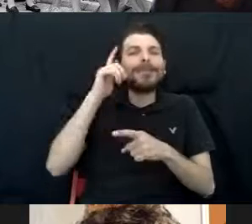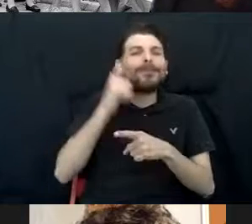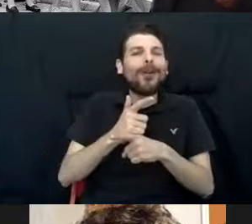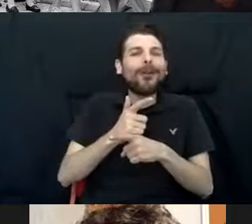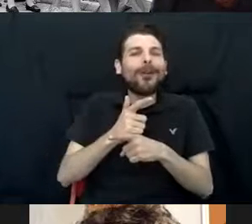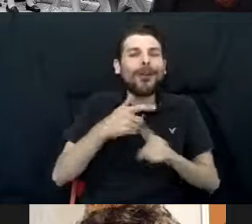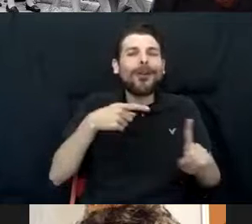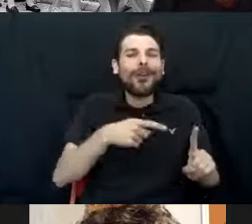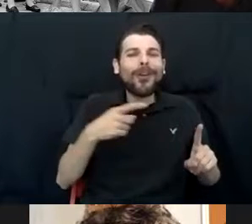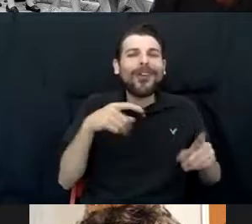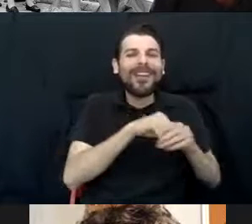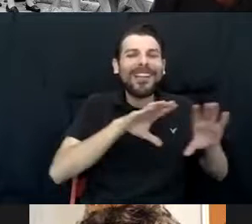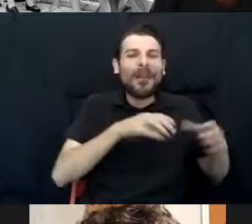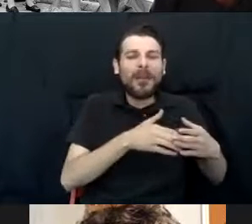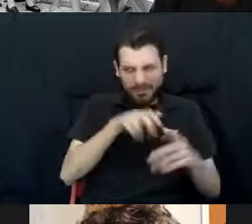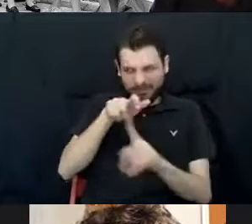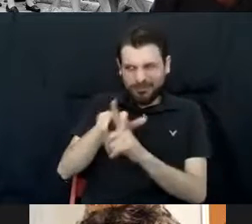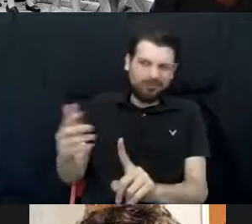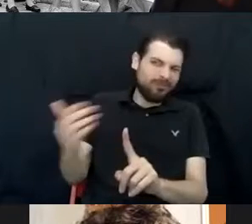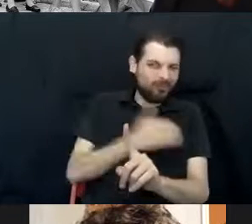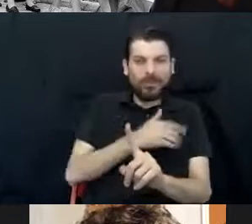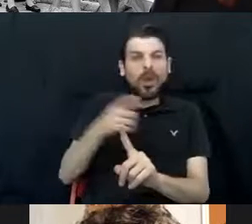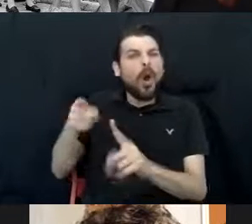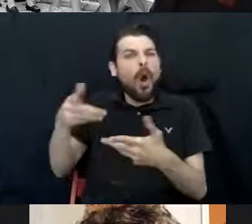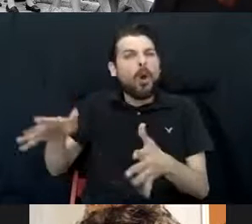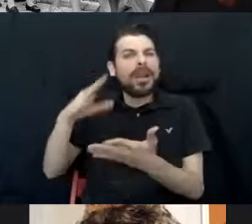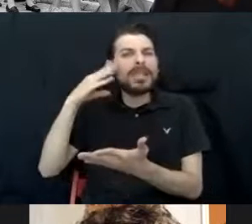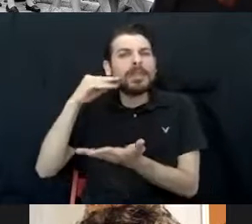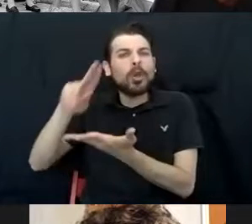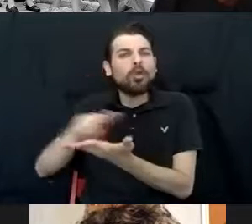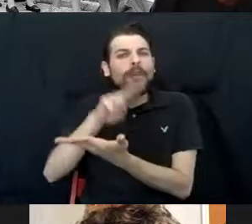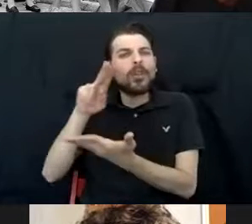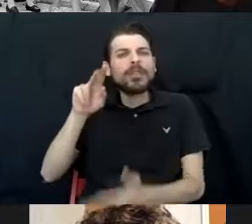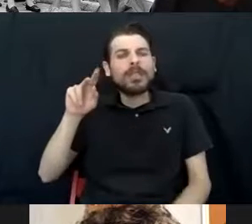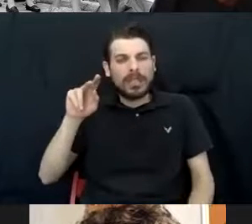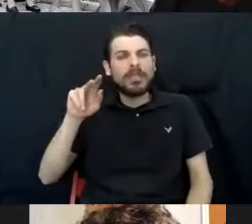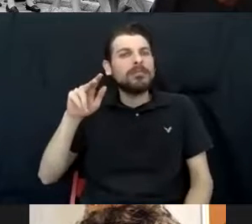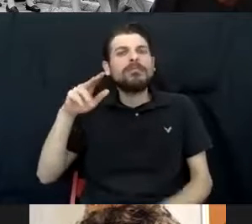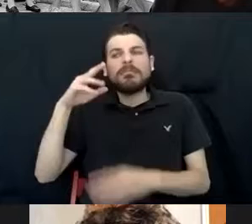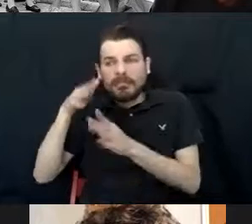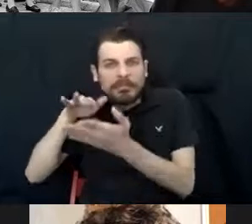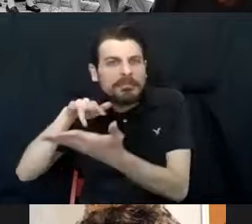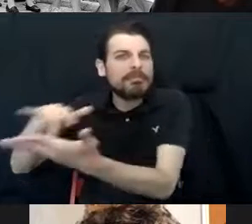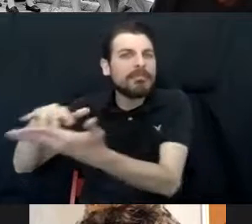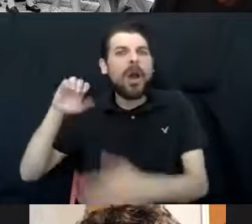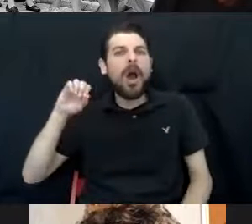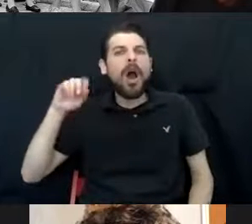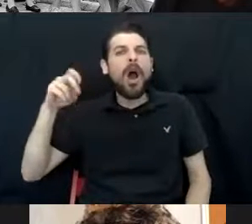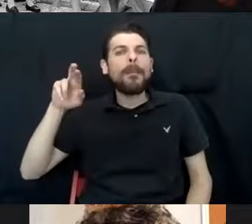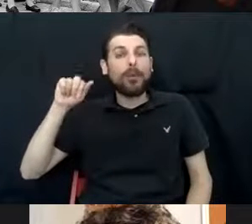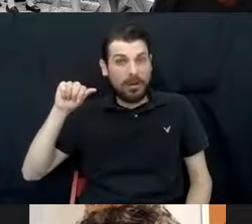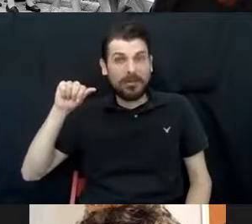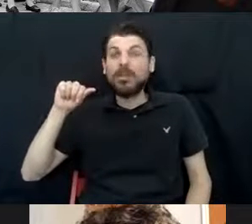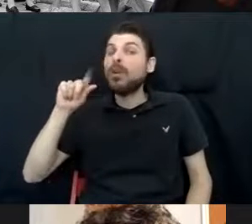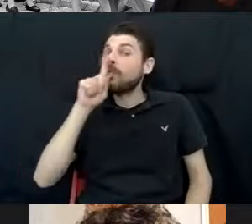Tennessee, where he was beginning to study opera. He was one of the kindest and most sensitive people that I've